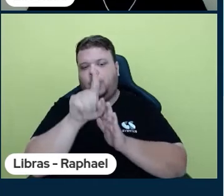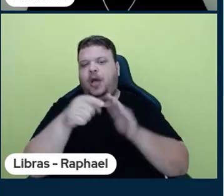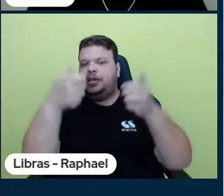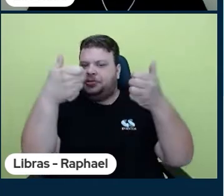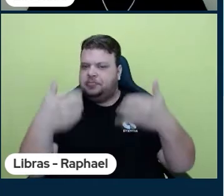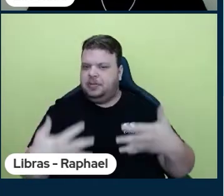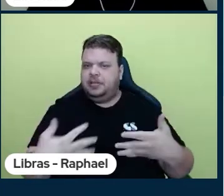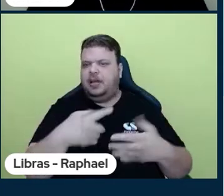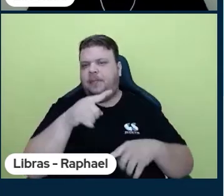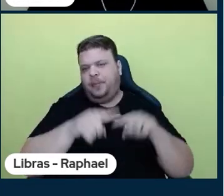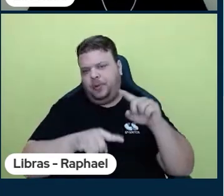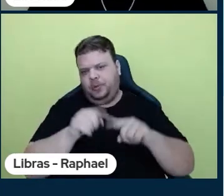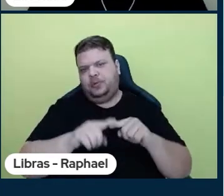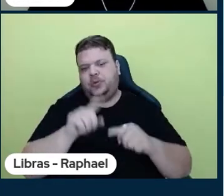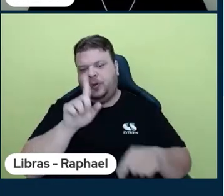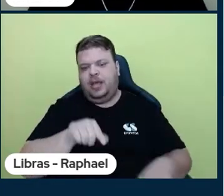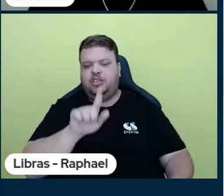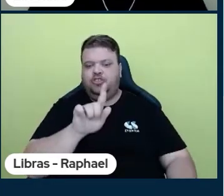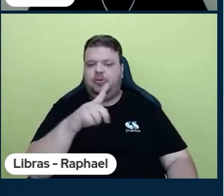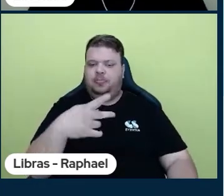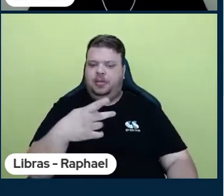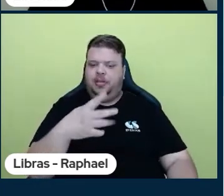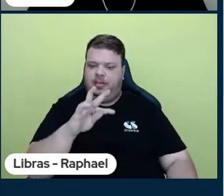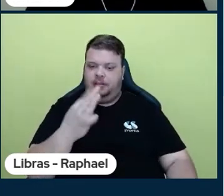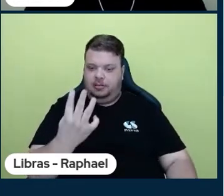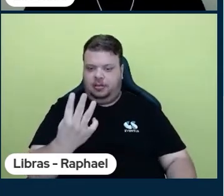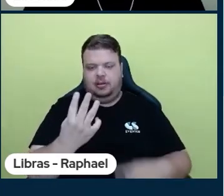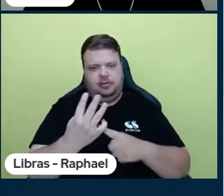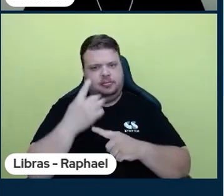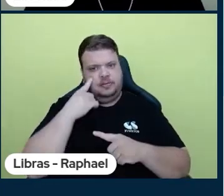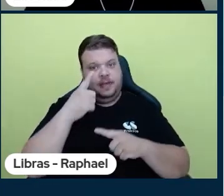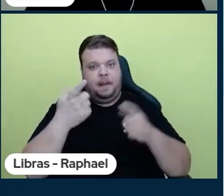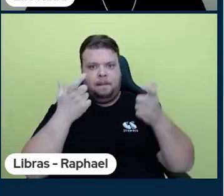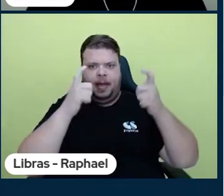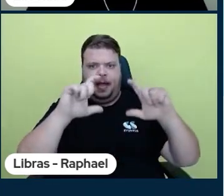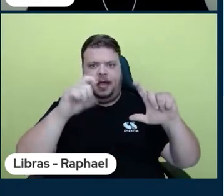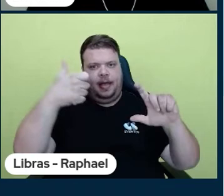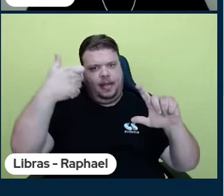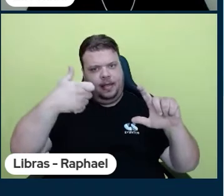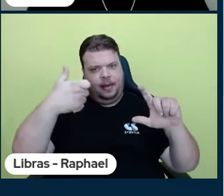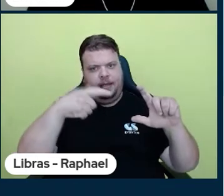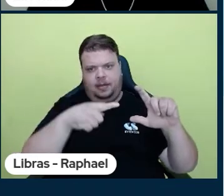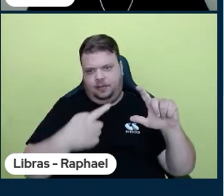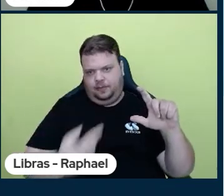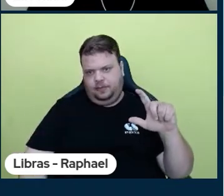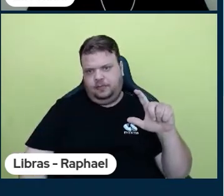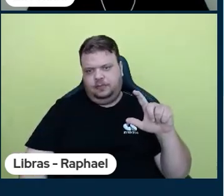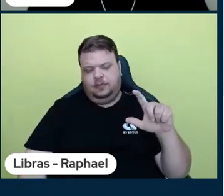GPT-3 and the generation of product descriptions.